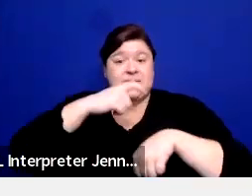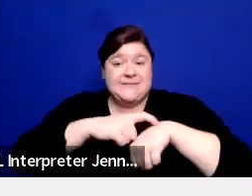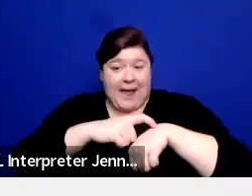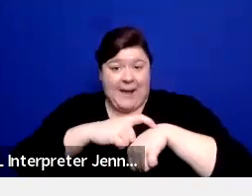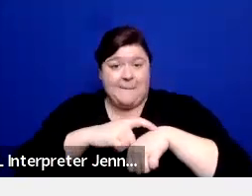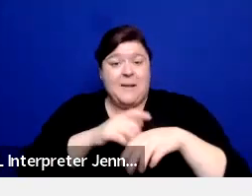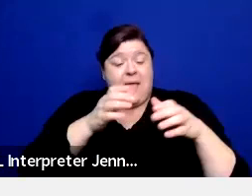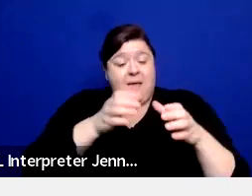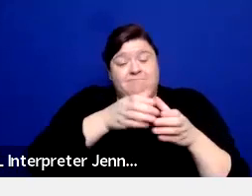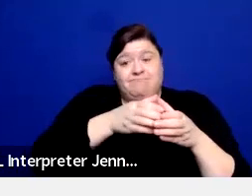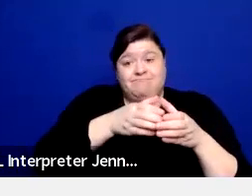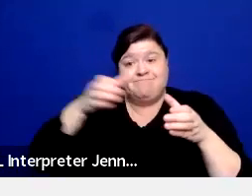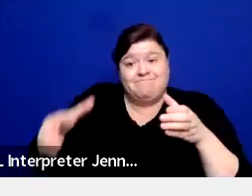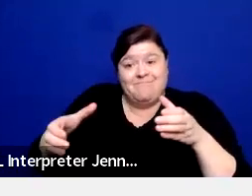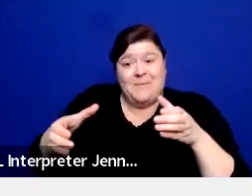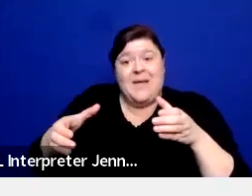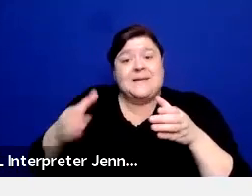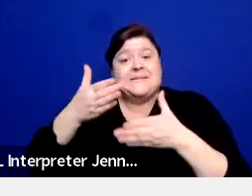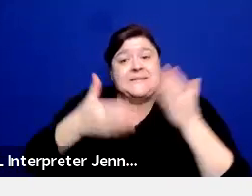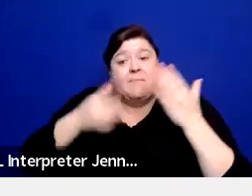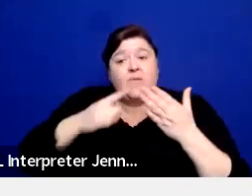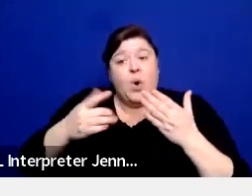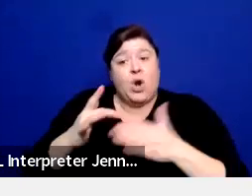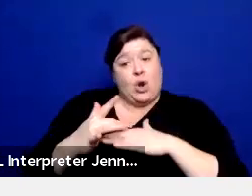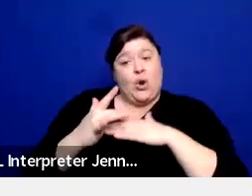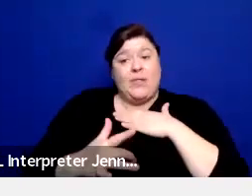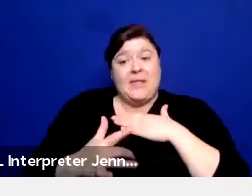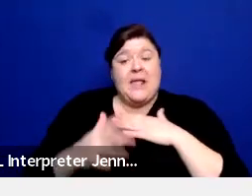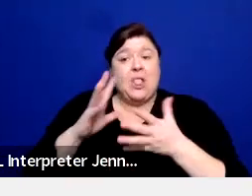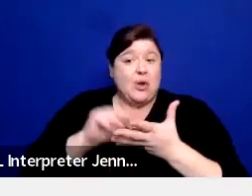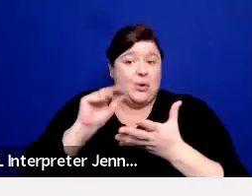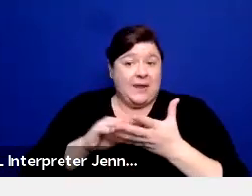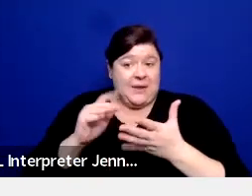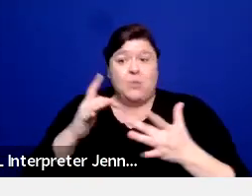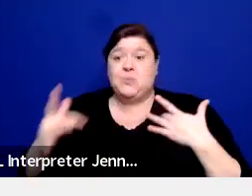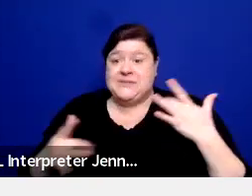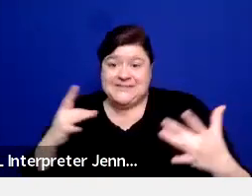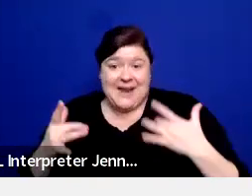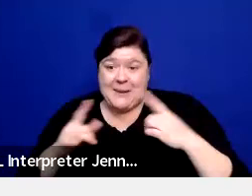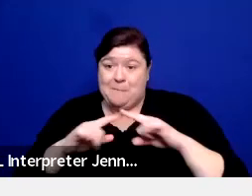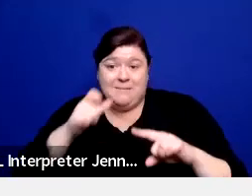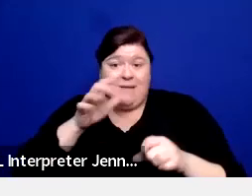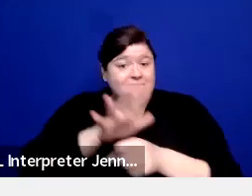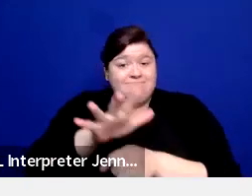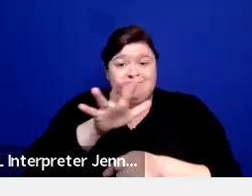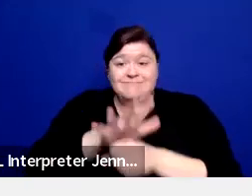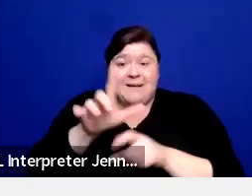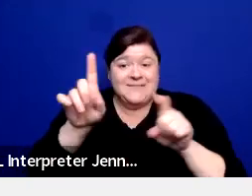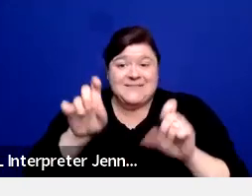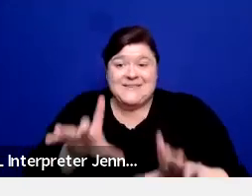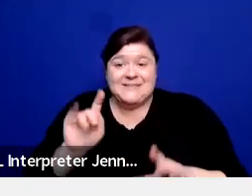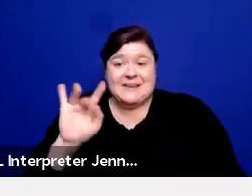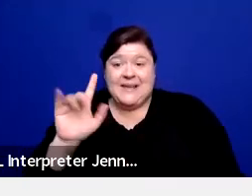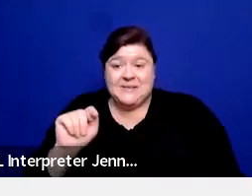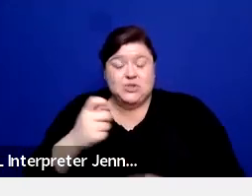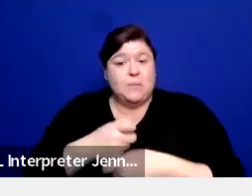amount of those tests for early learning, which we were really excited to hear. However, there were not enough testing kits to make them available